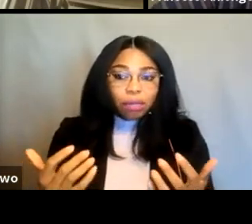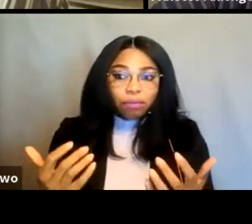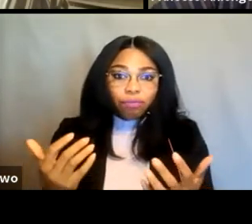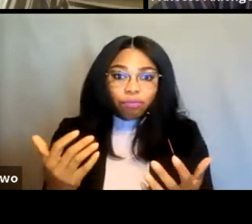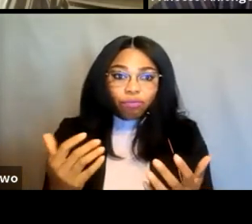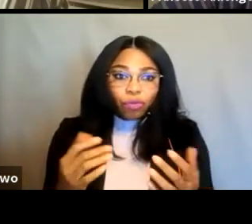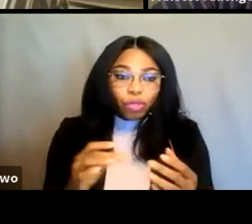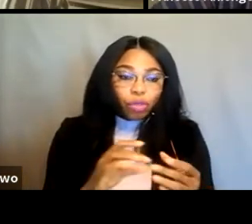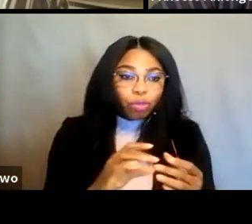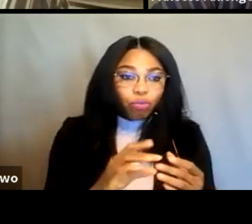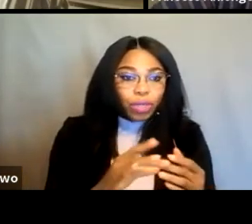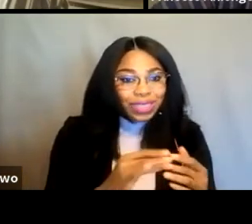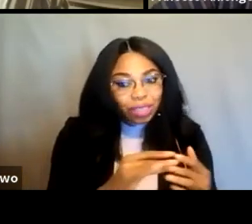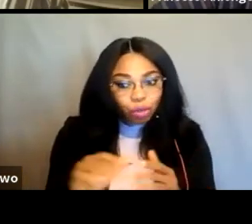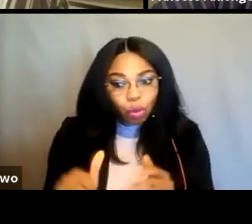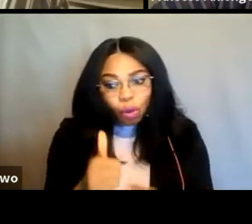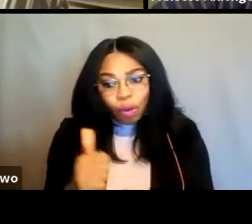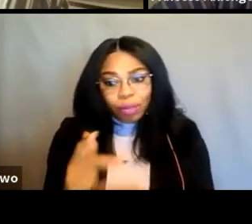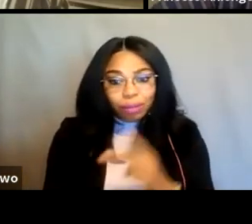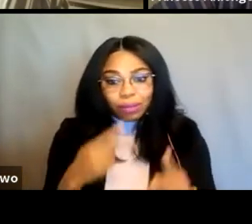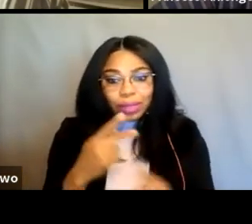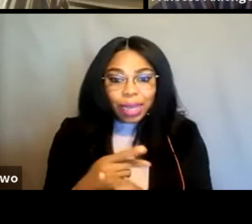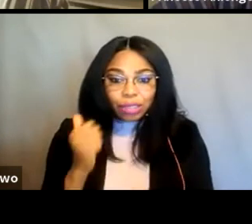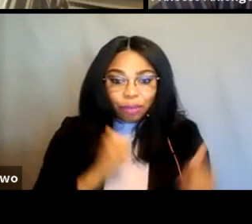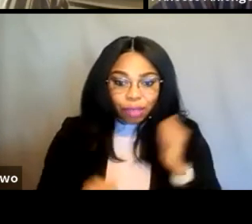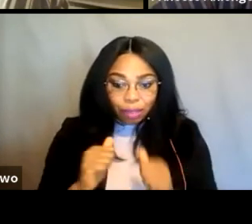other forms of theater. Because right now in Nigeria,